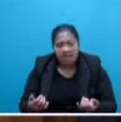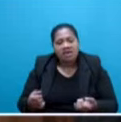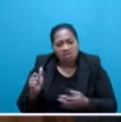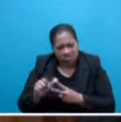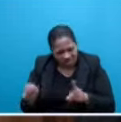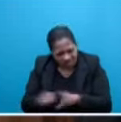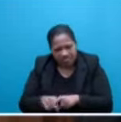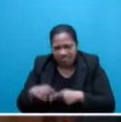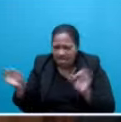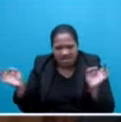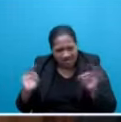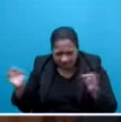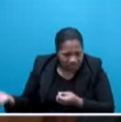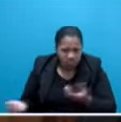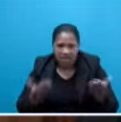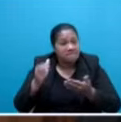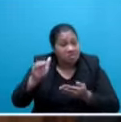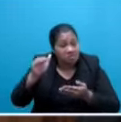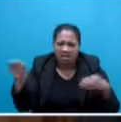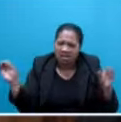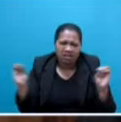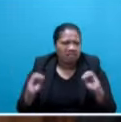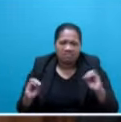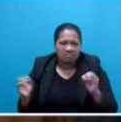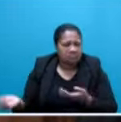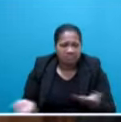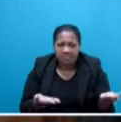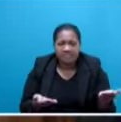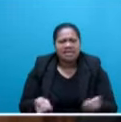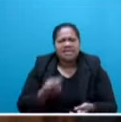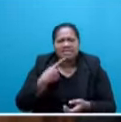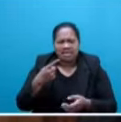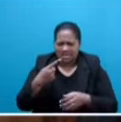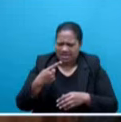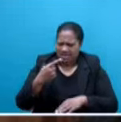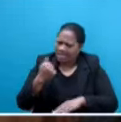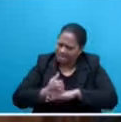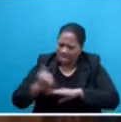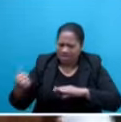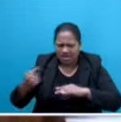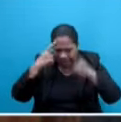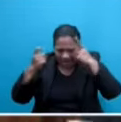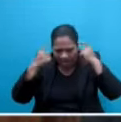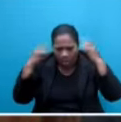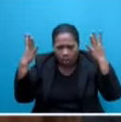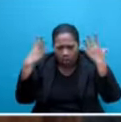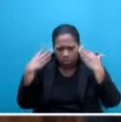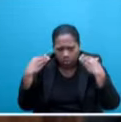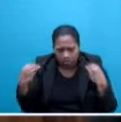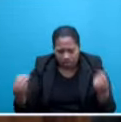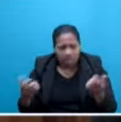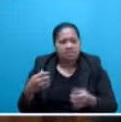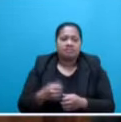in the future. They are claiming that government has run out of ideas, but the truth is that the opposition has nothing to run